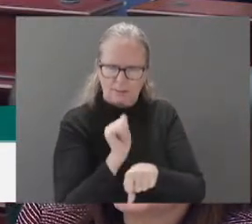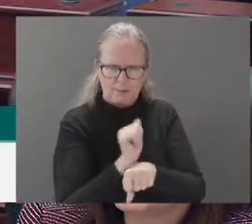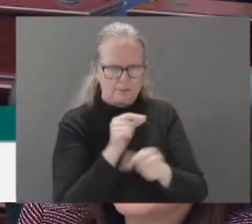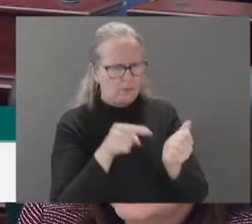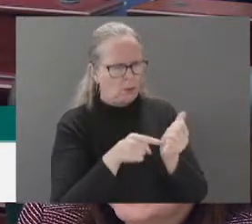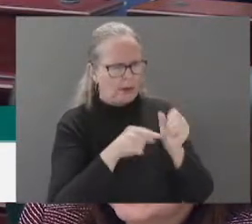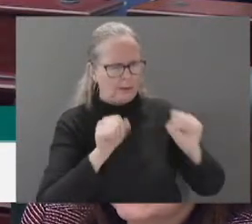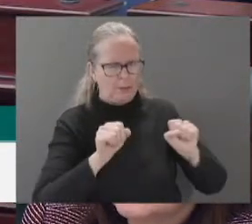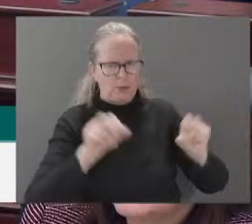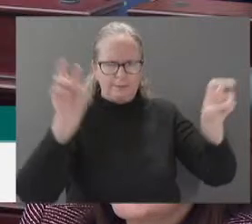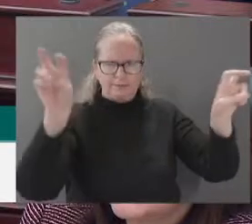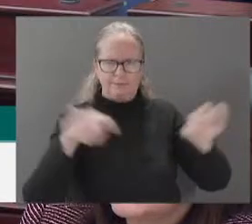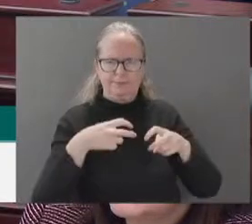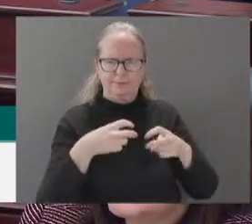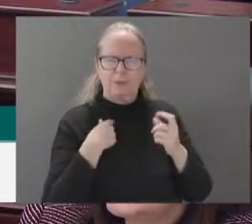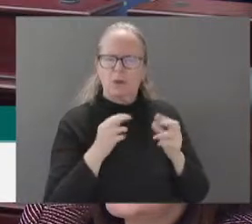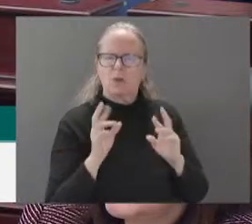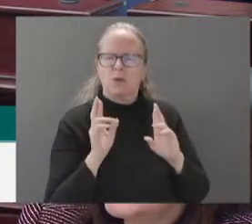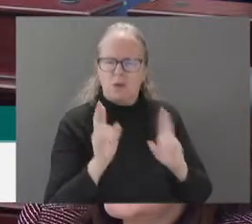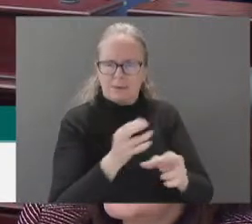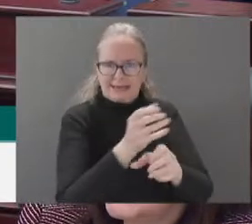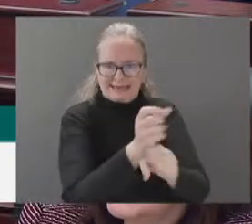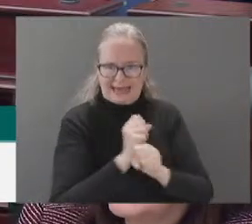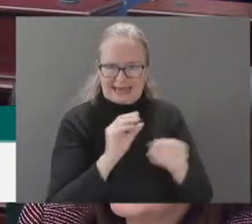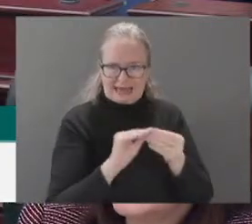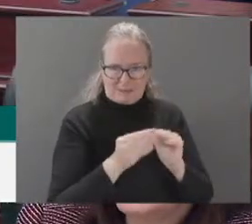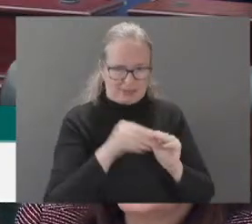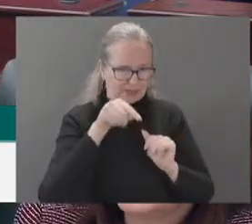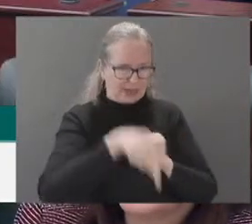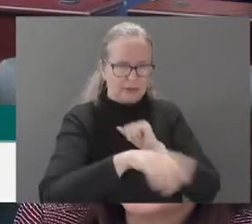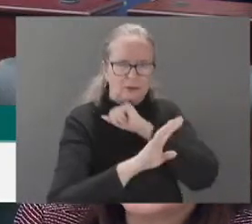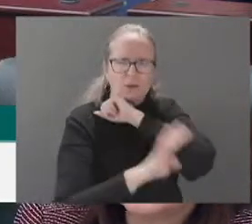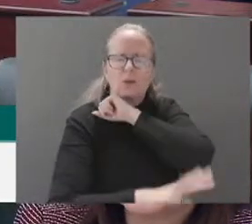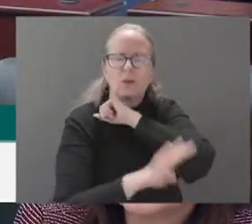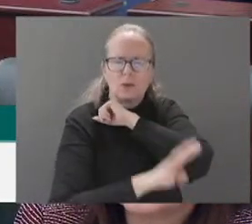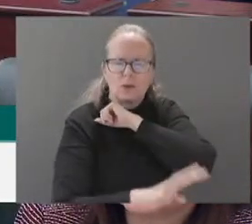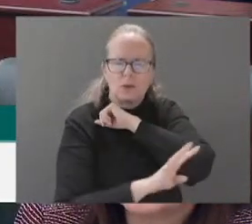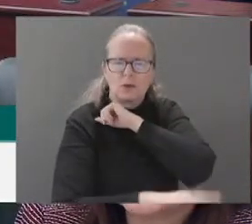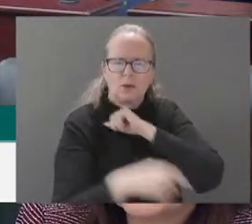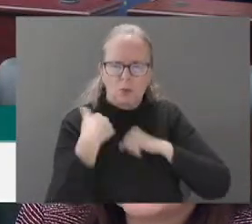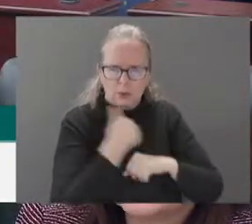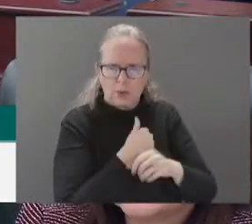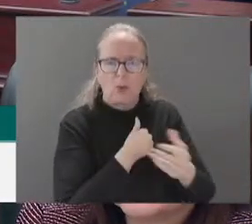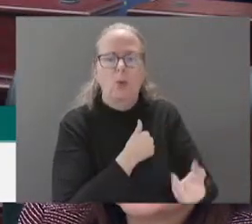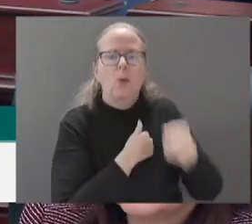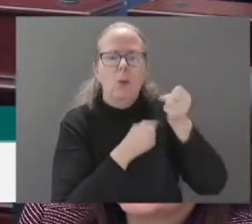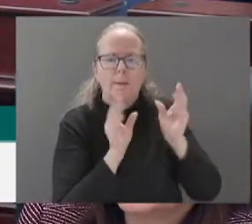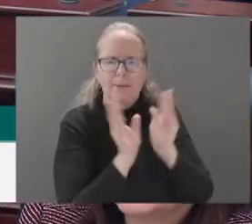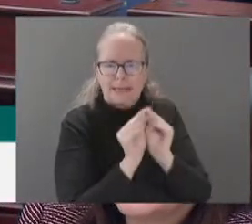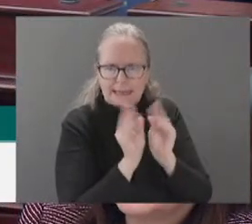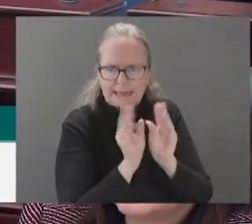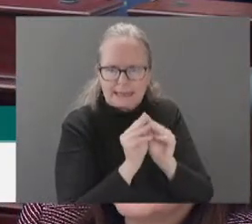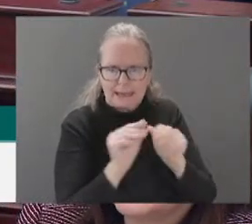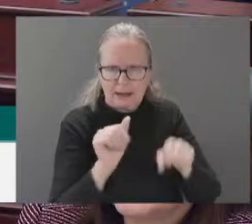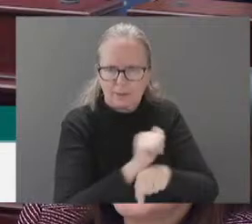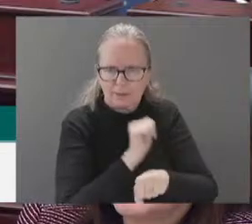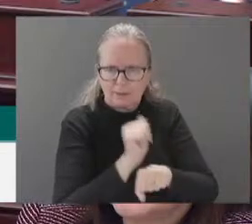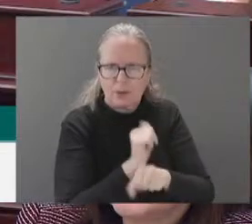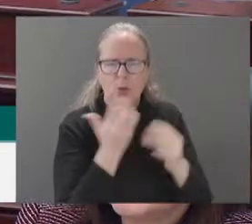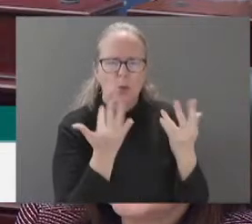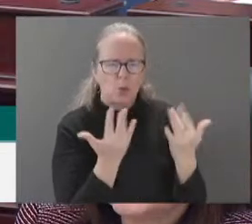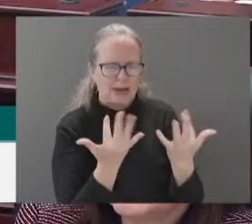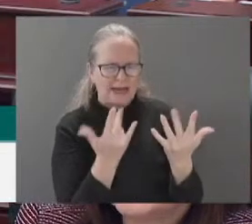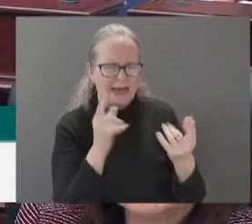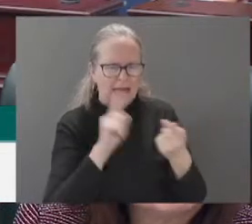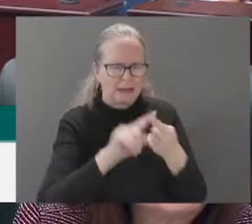fall we have paused the engagement within the province and we're waiting to see what comes back from the chief actuary so that we can re